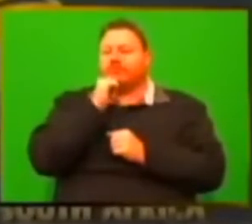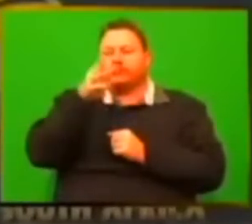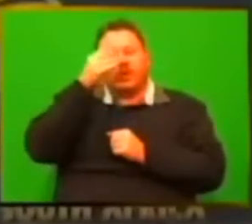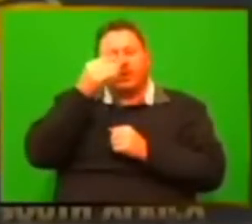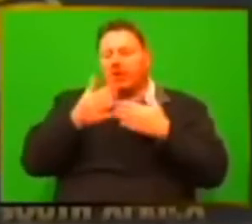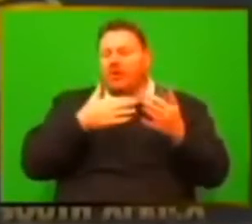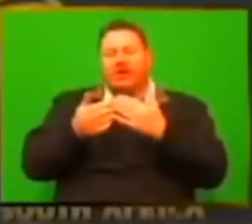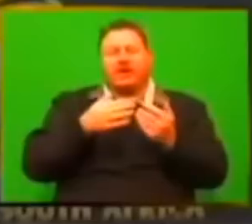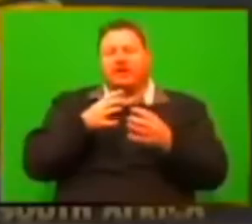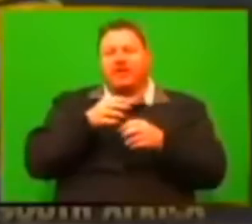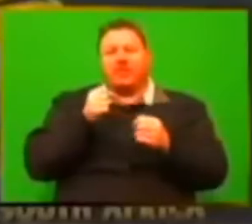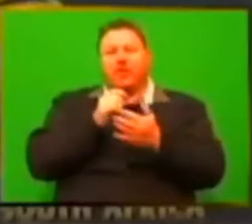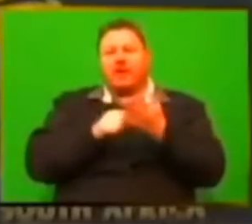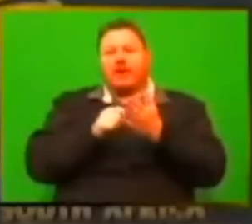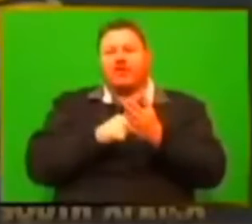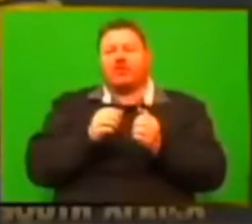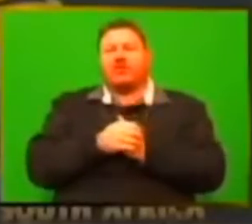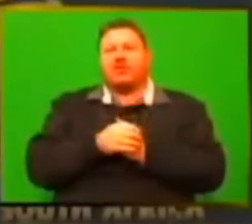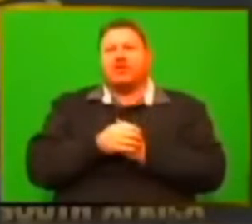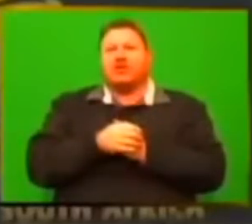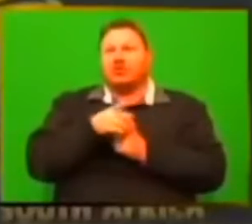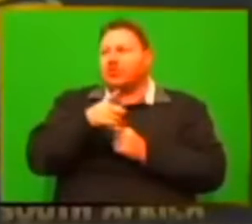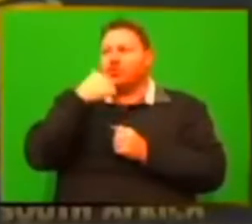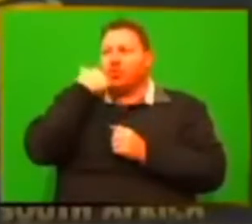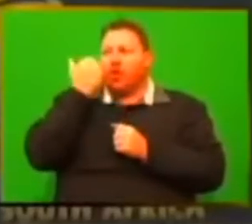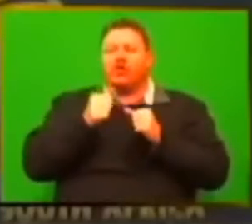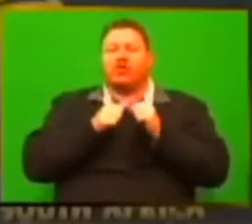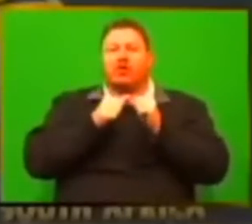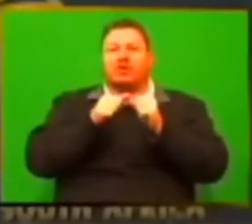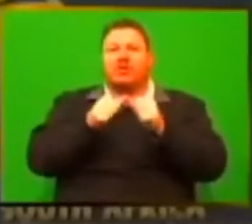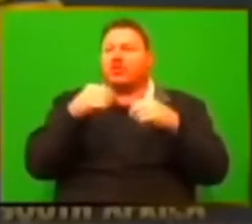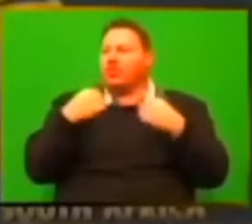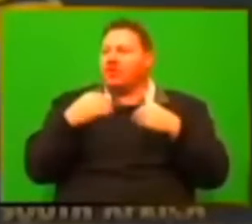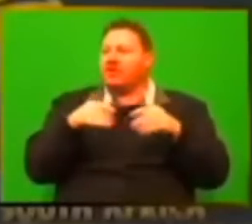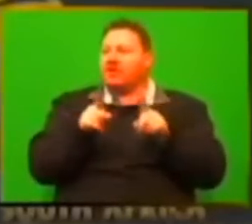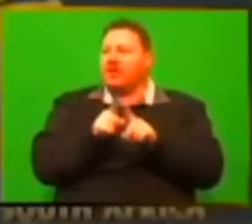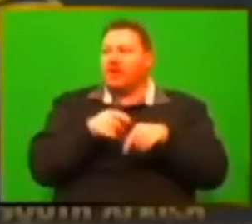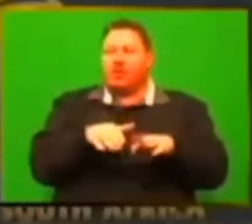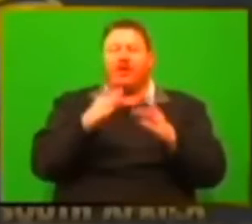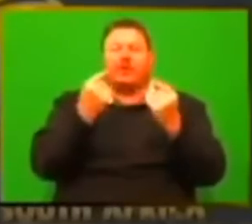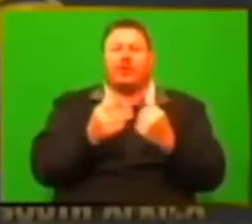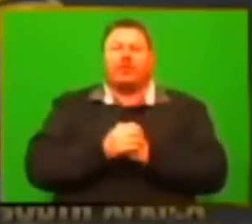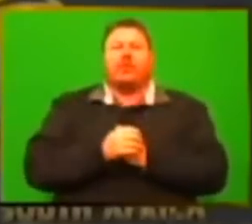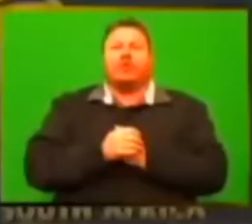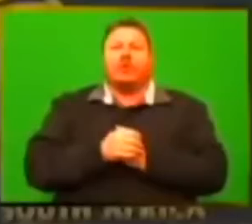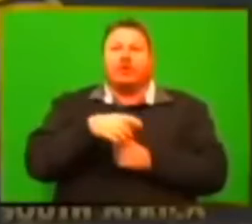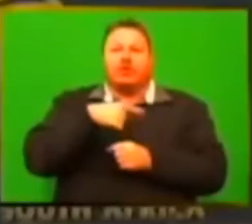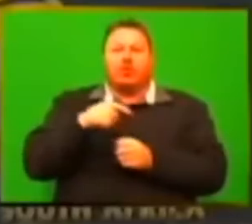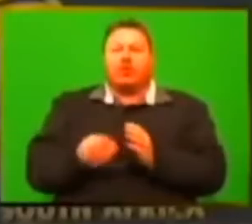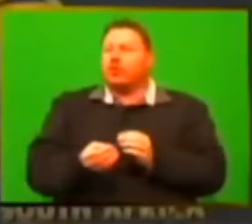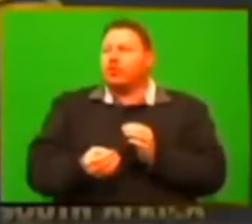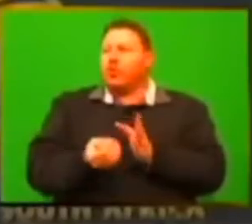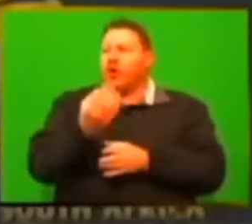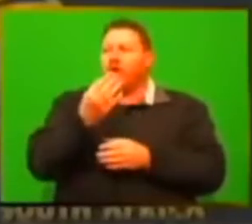historic elections to an extent that you want to continue business as usual. We grew up being